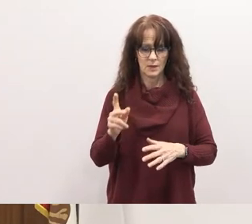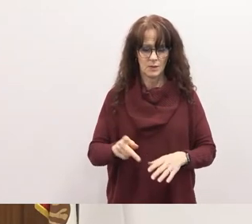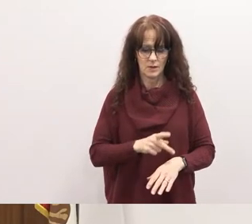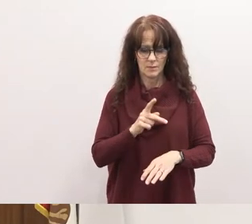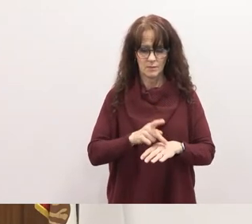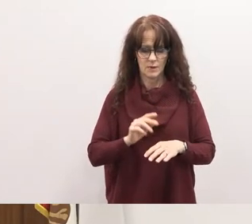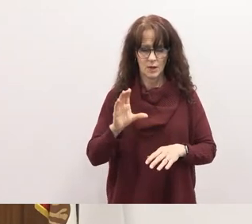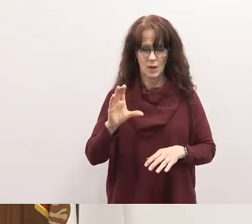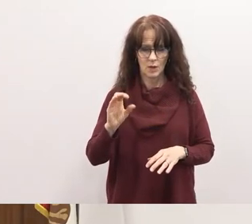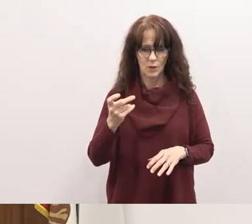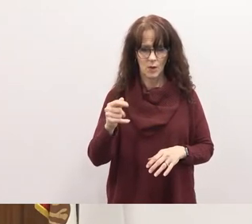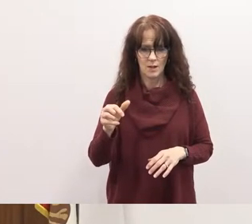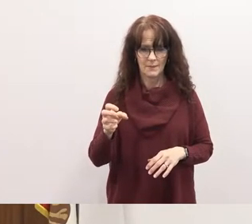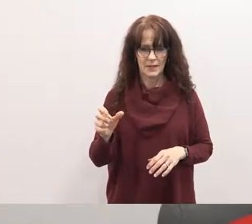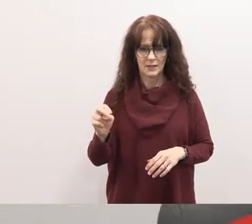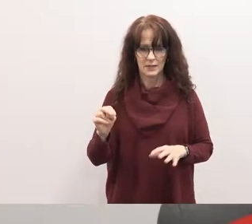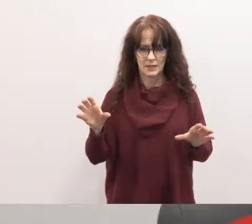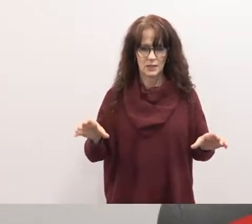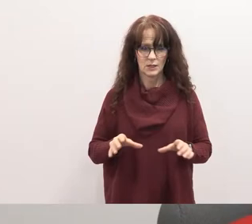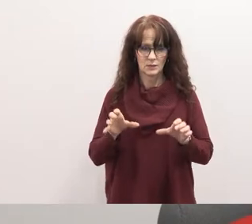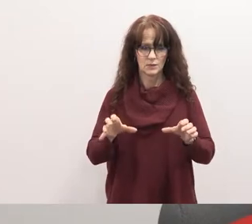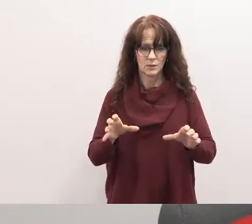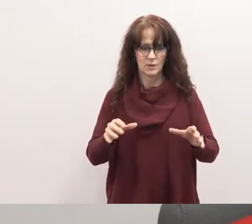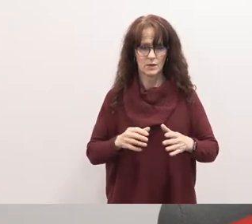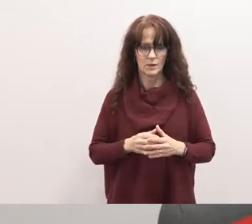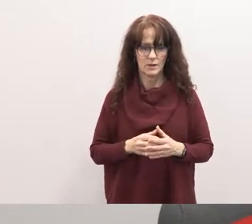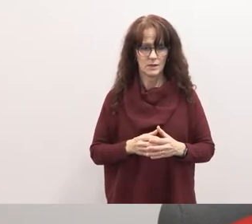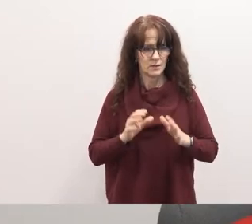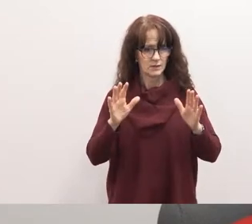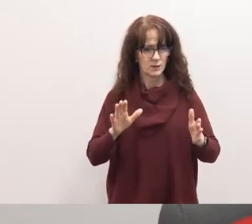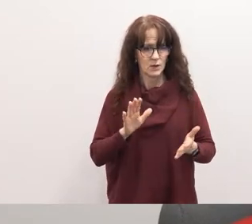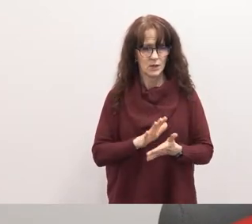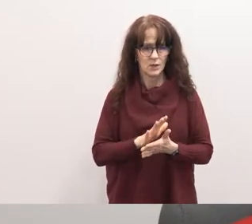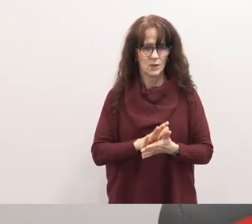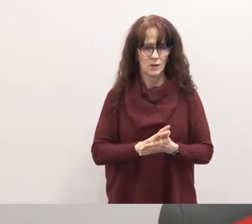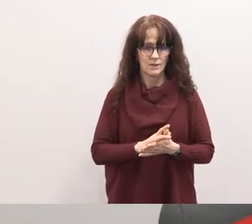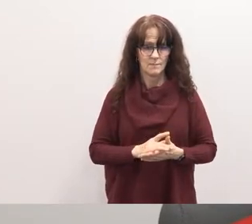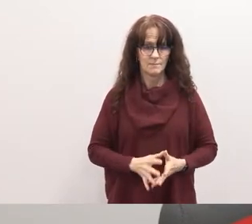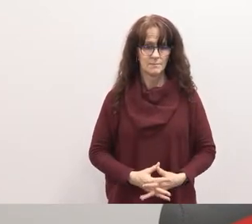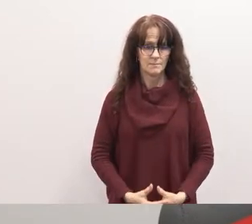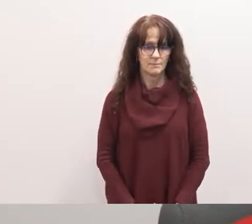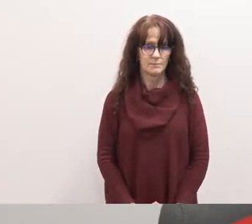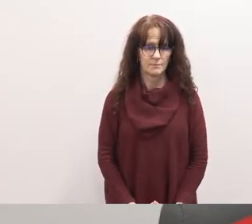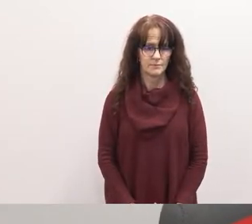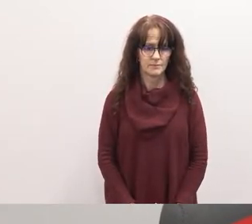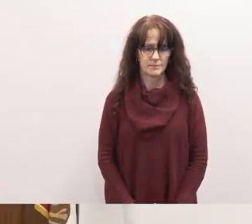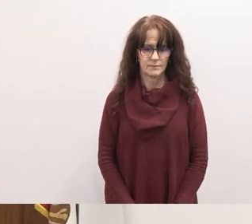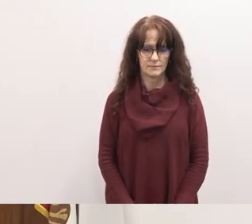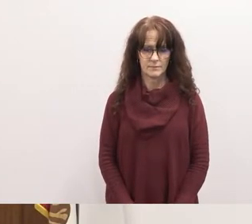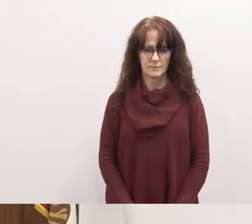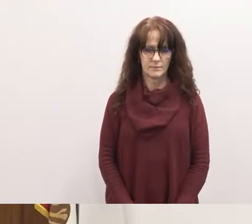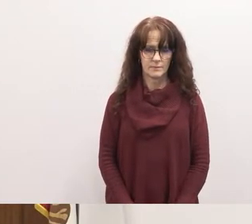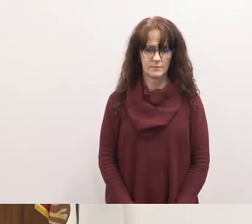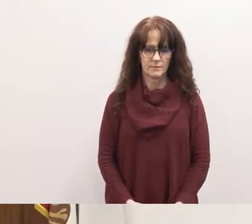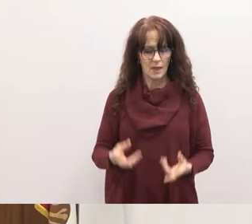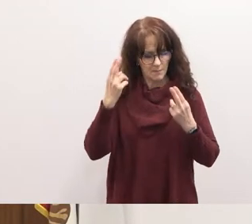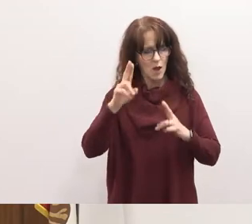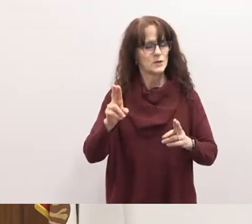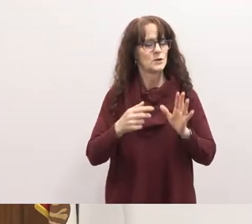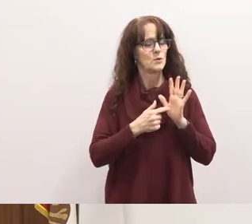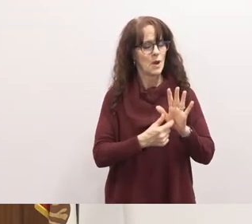Coleman is doing. And it's a great school, and you're a great student. Thank you. I feel honored to represent Sato.